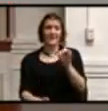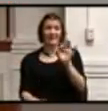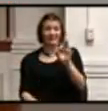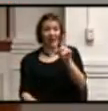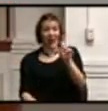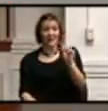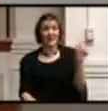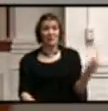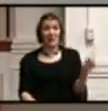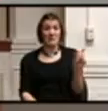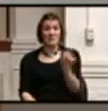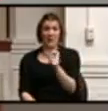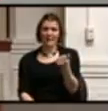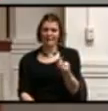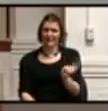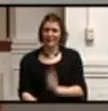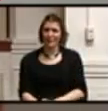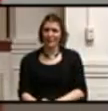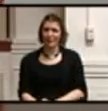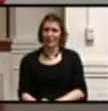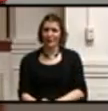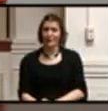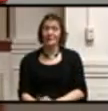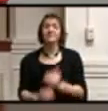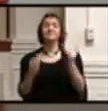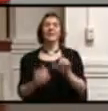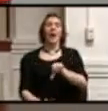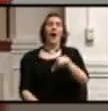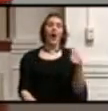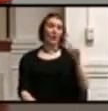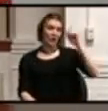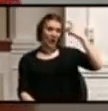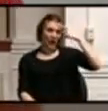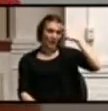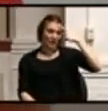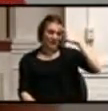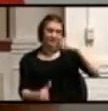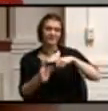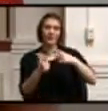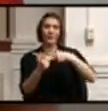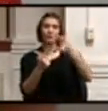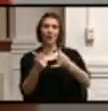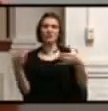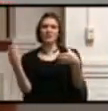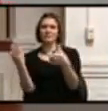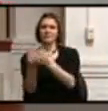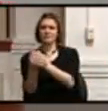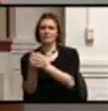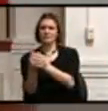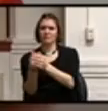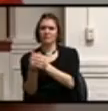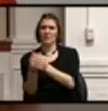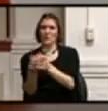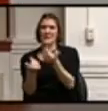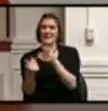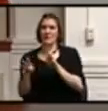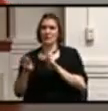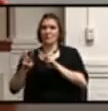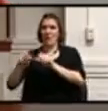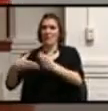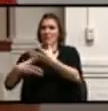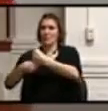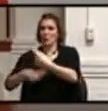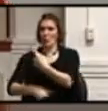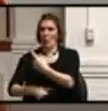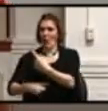we actually have in the town. Other governmental, capital, and development are a combination of several other funds that are